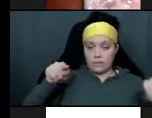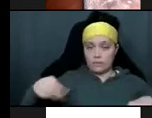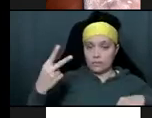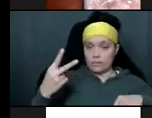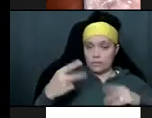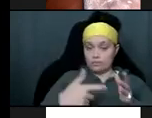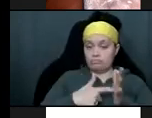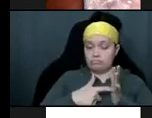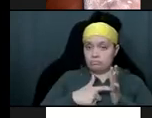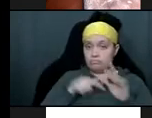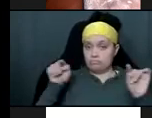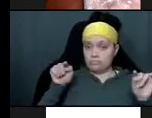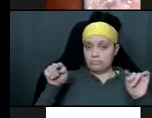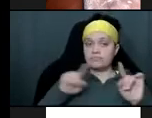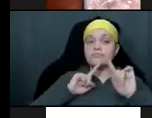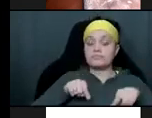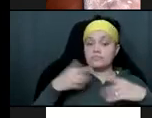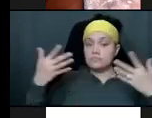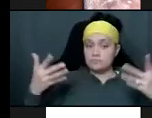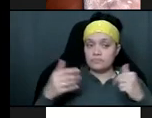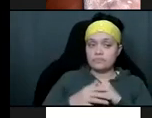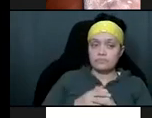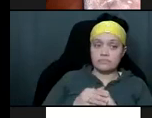notions, the answer is